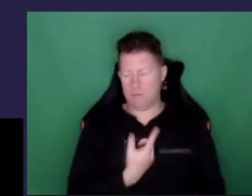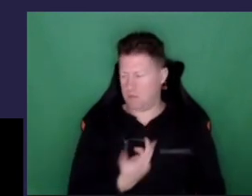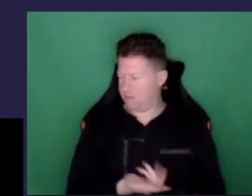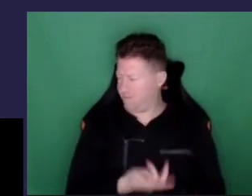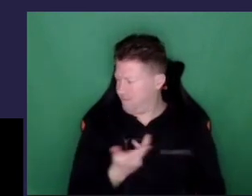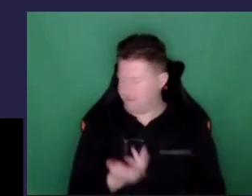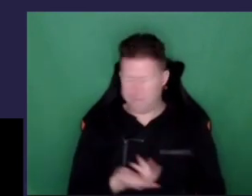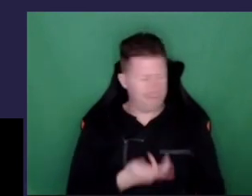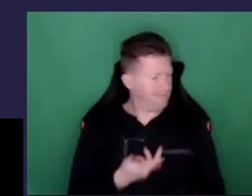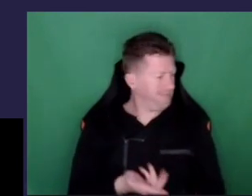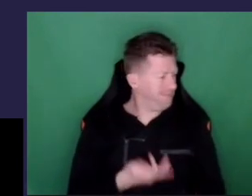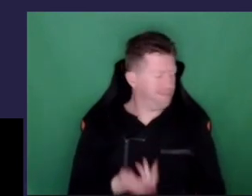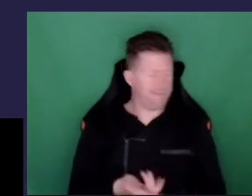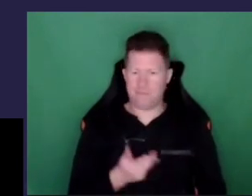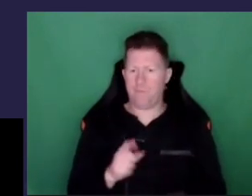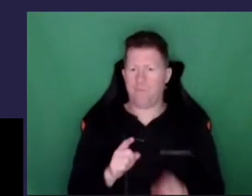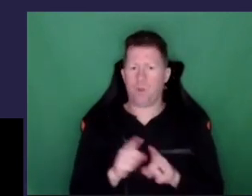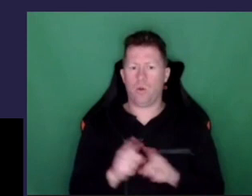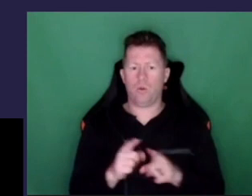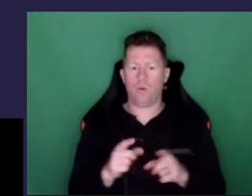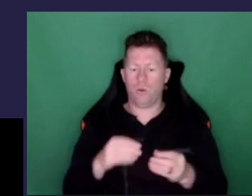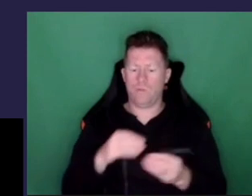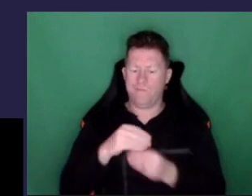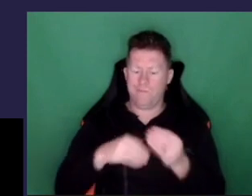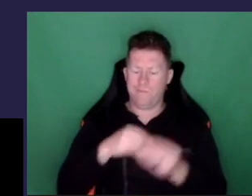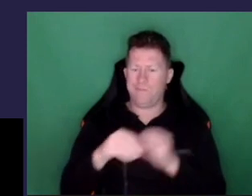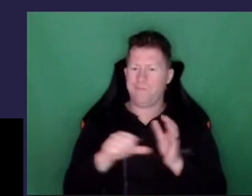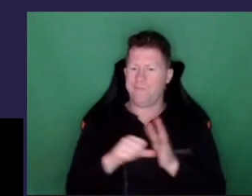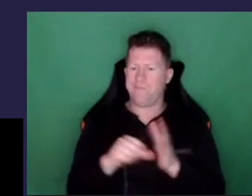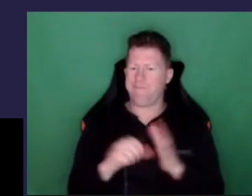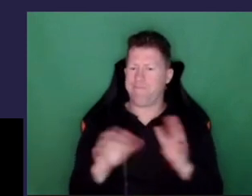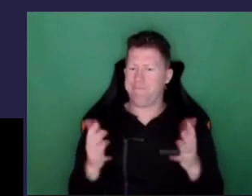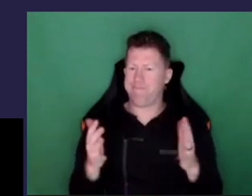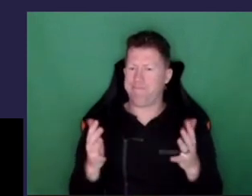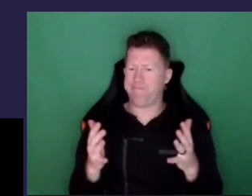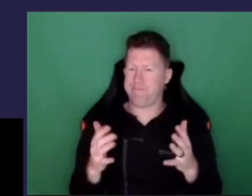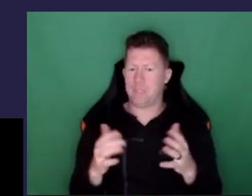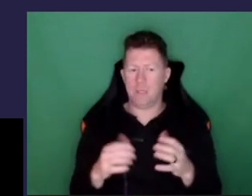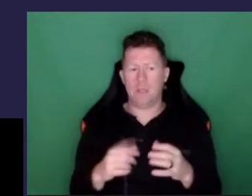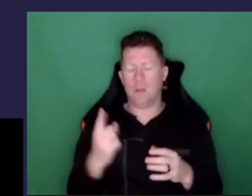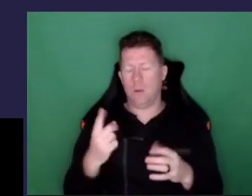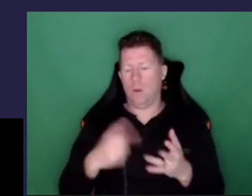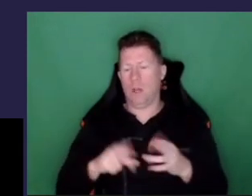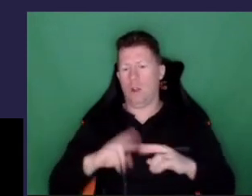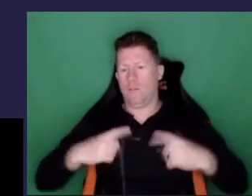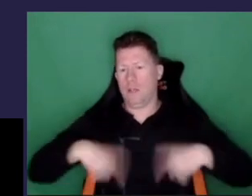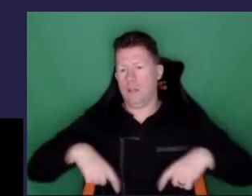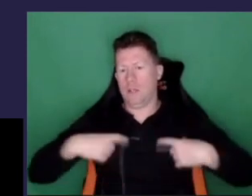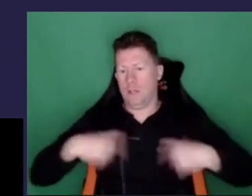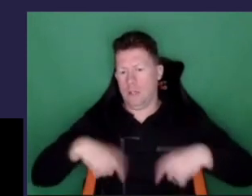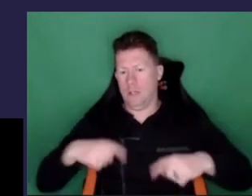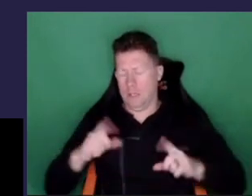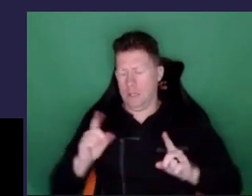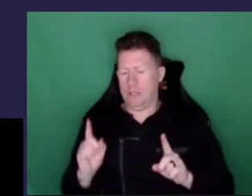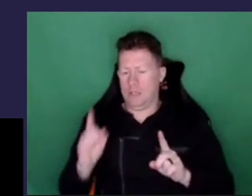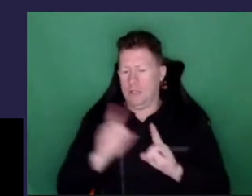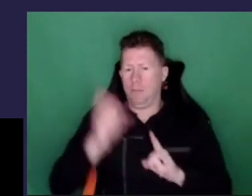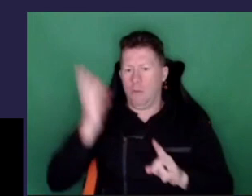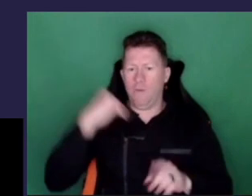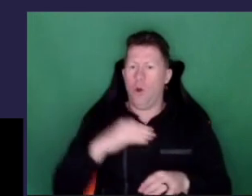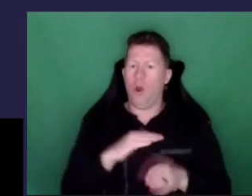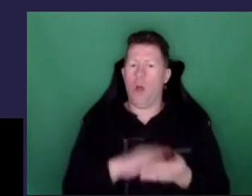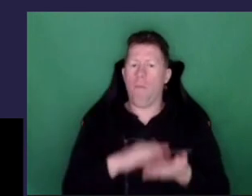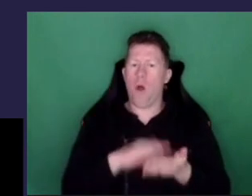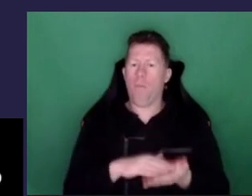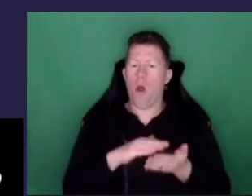having a bit of trouble managing her finances because one of the social workers at the workshop had helped her with that. Richard